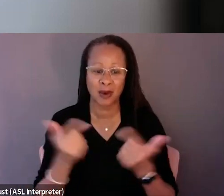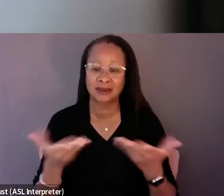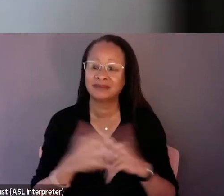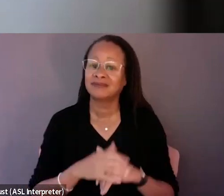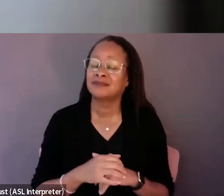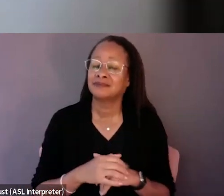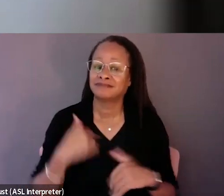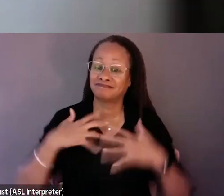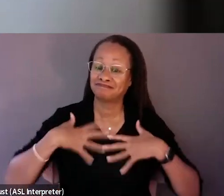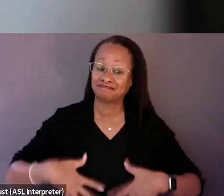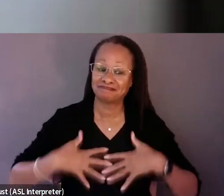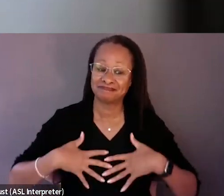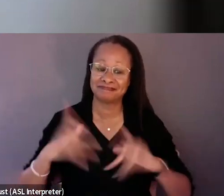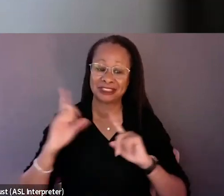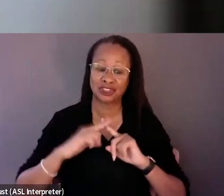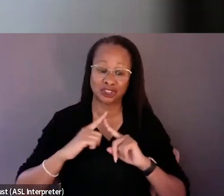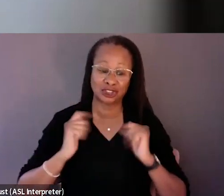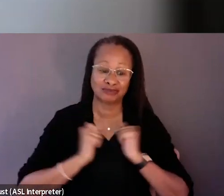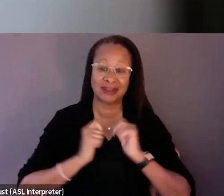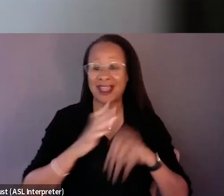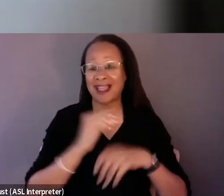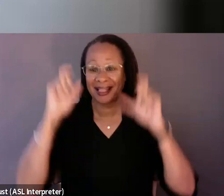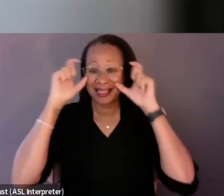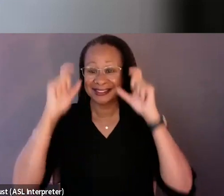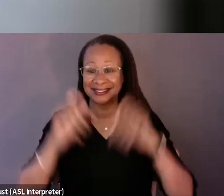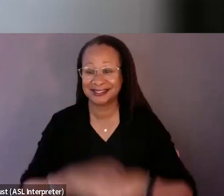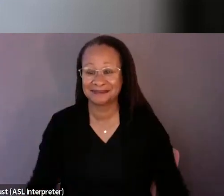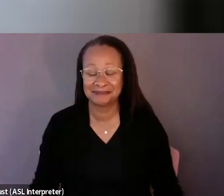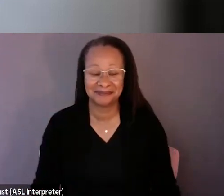a t-shirt and a glass, a shirt and a glass.